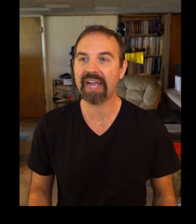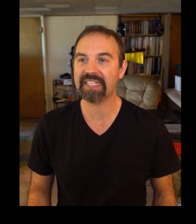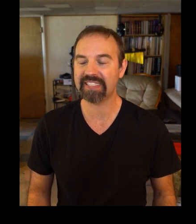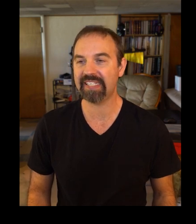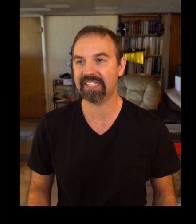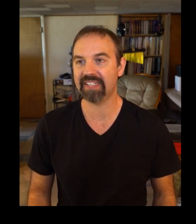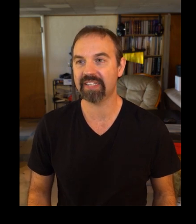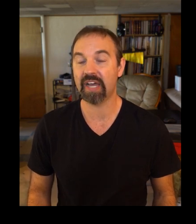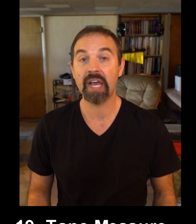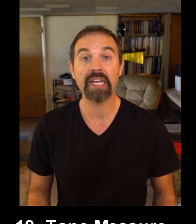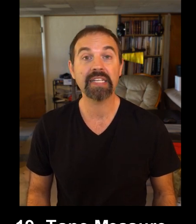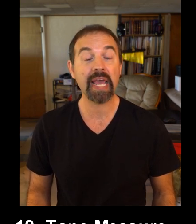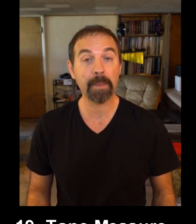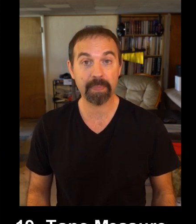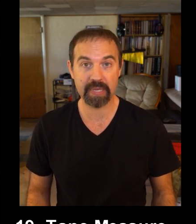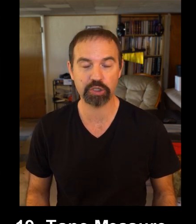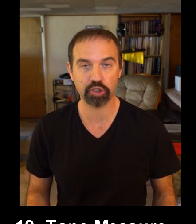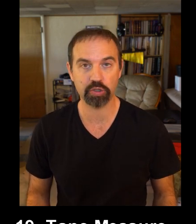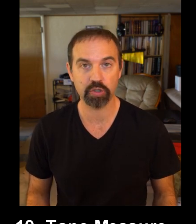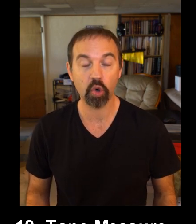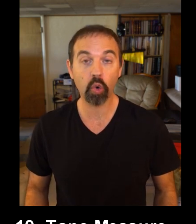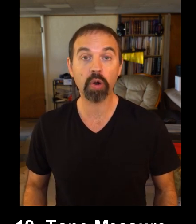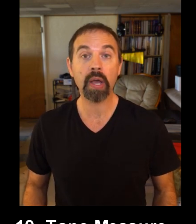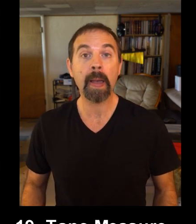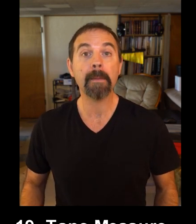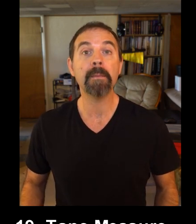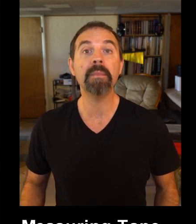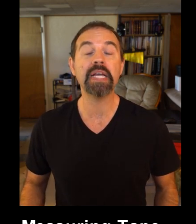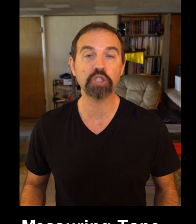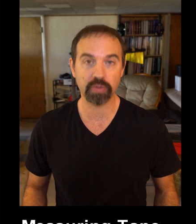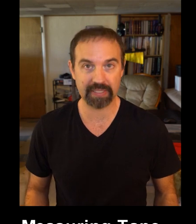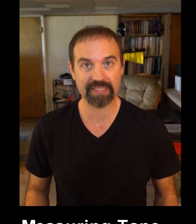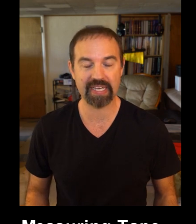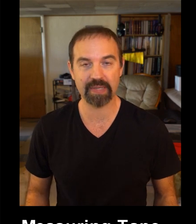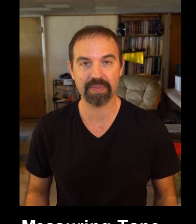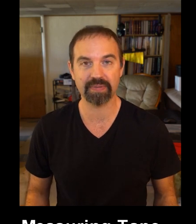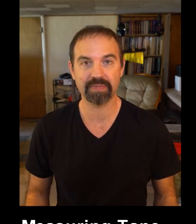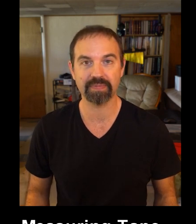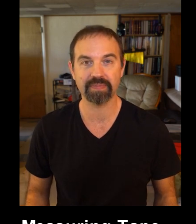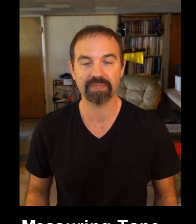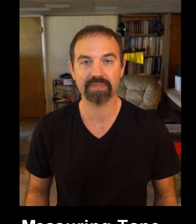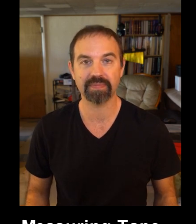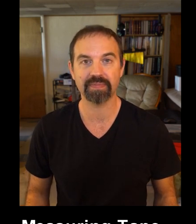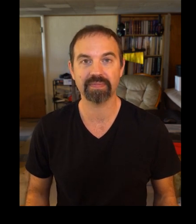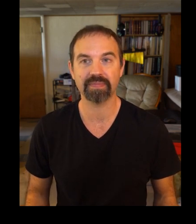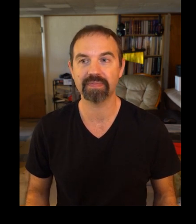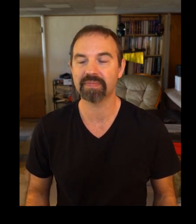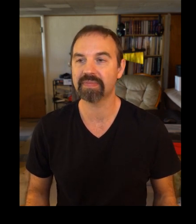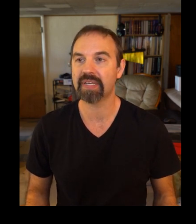Number 19, tape measure or measuring tape.